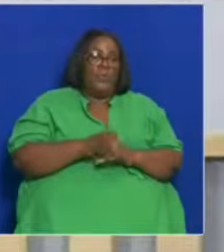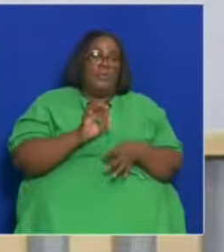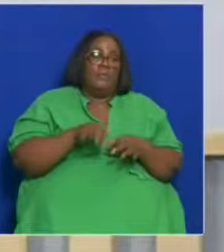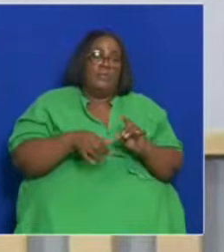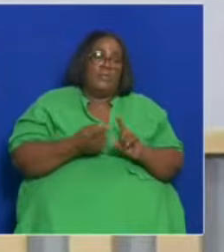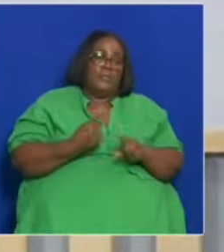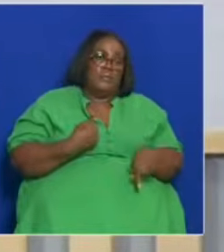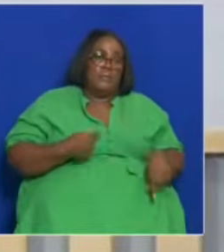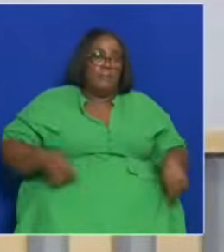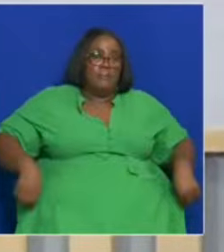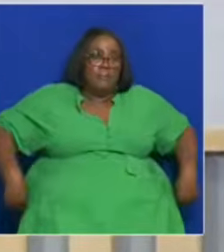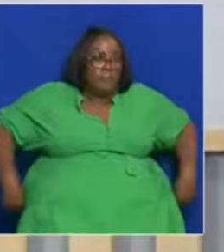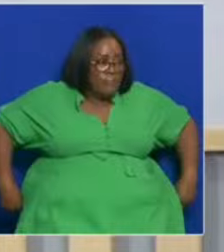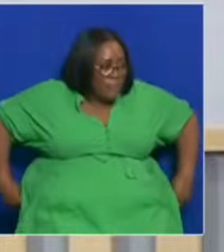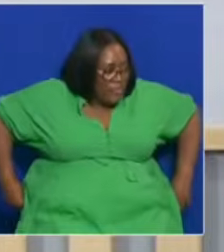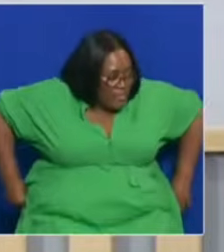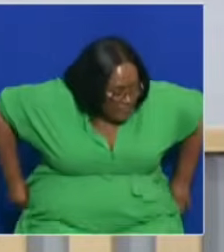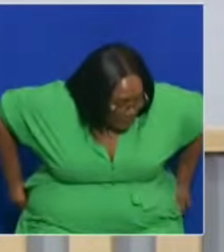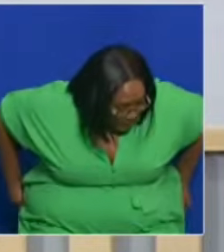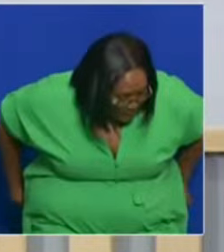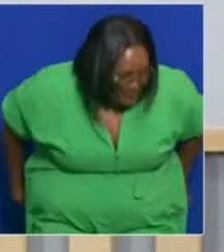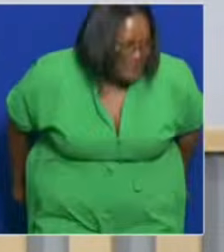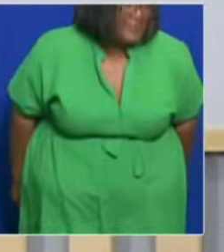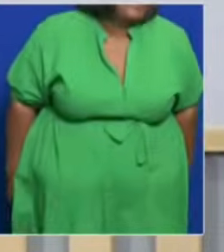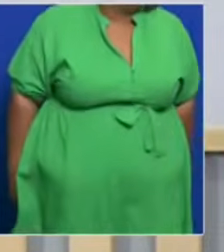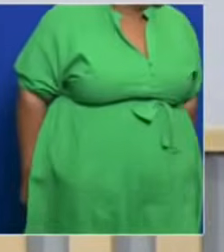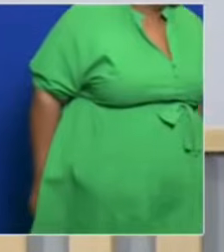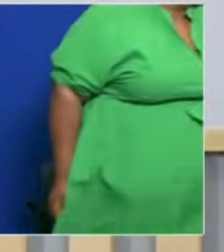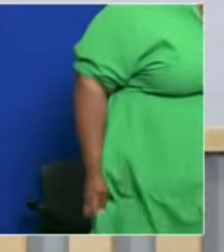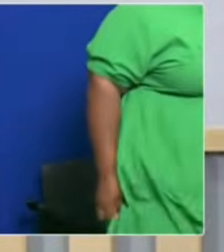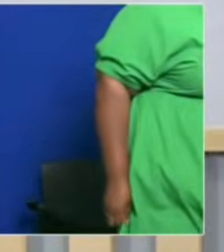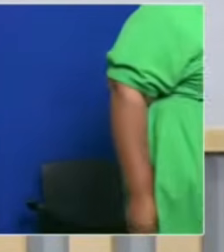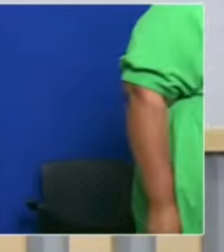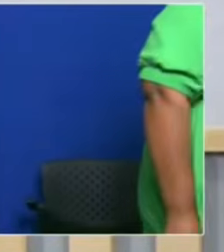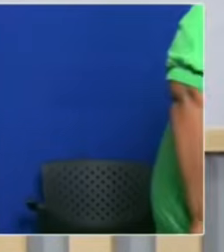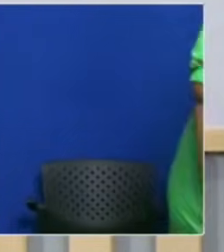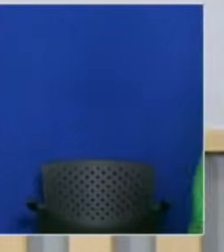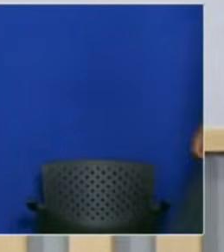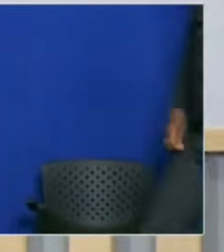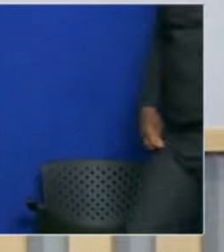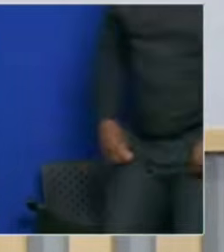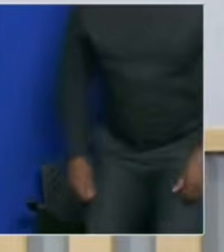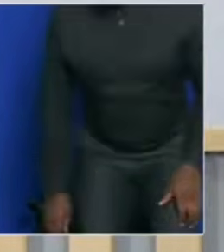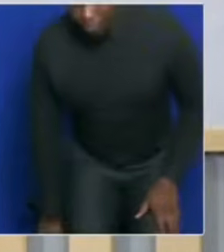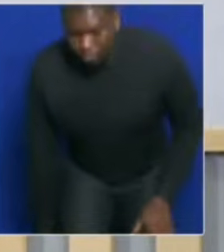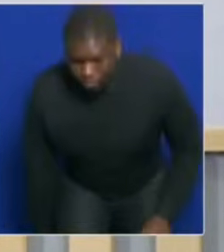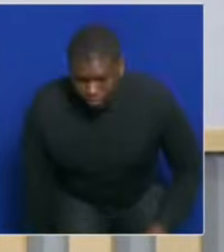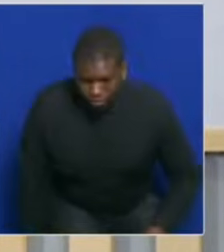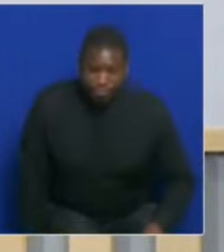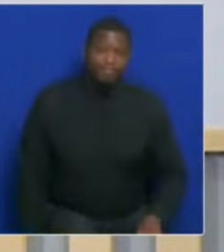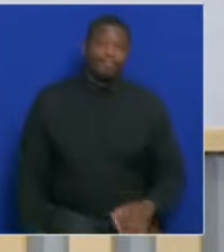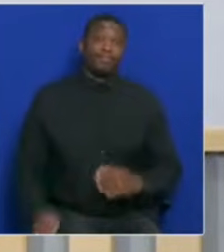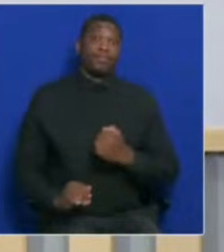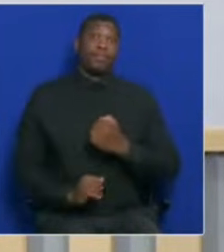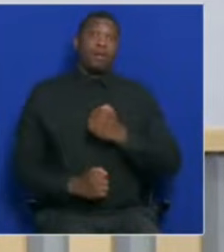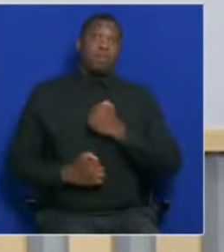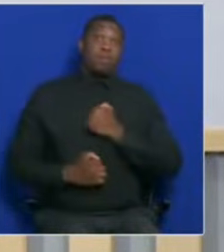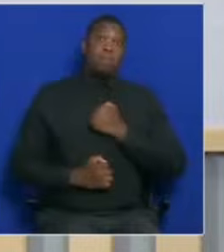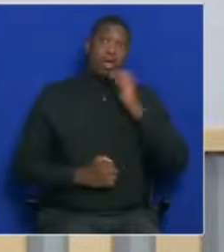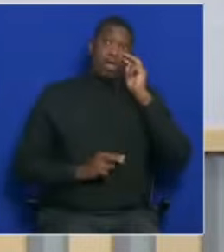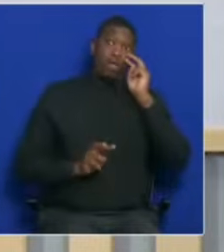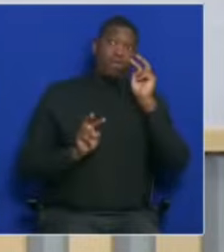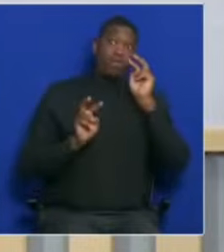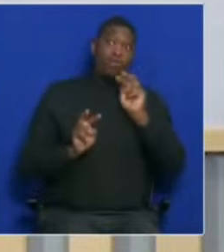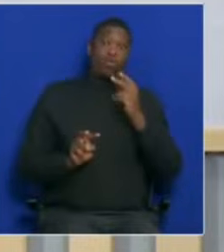My view, Commissioners, at the time was that based on the history that I know of